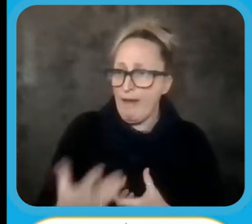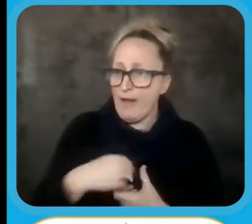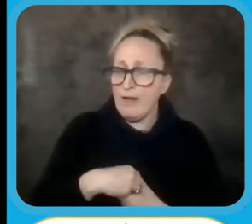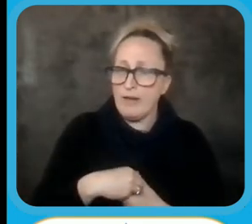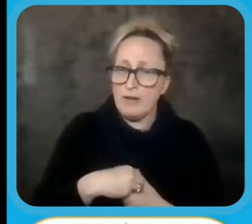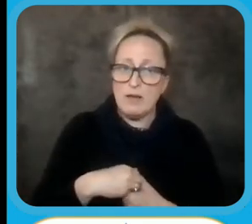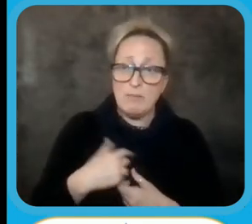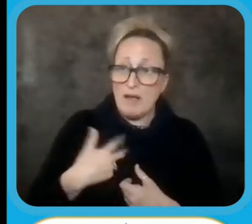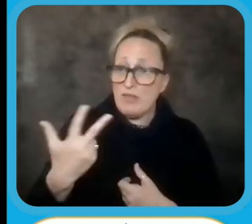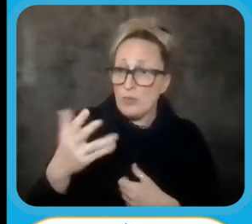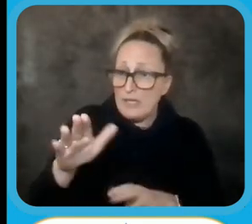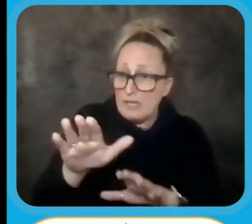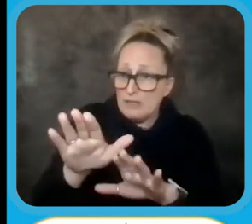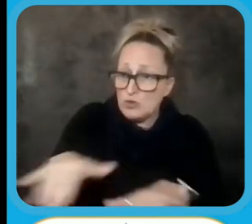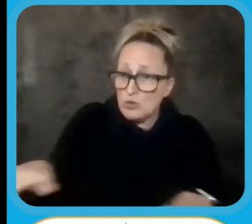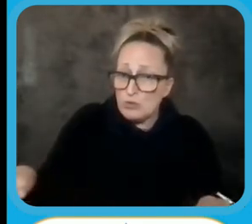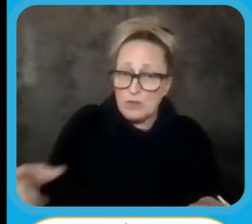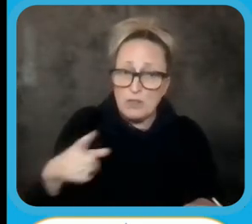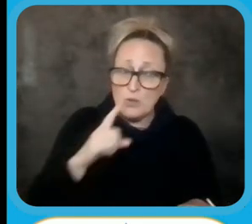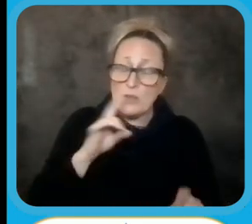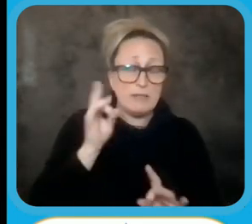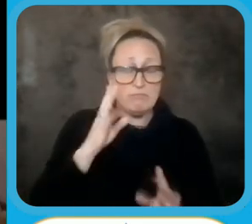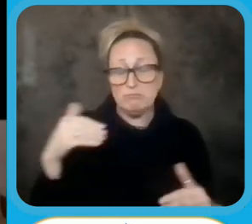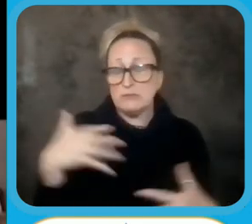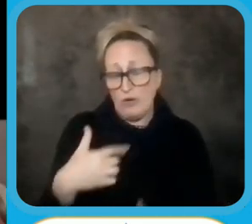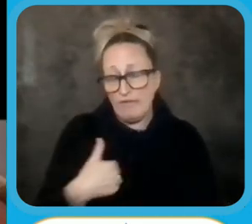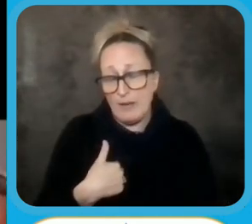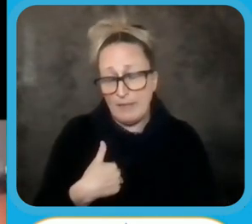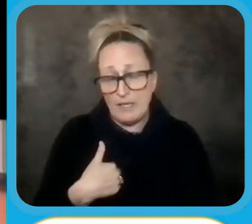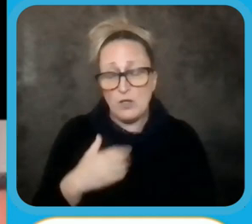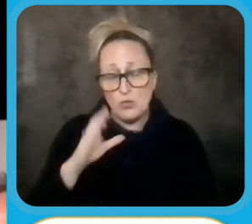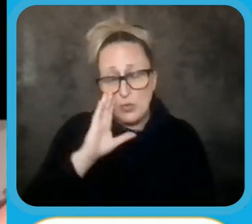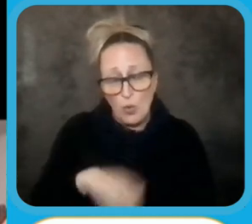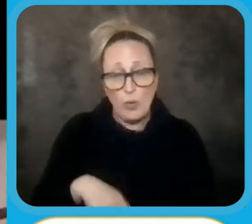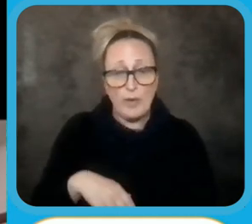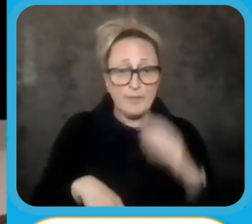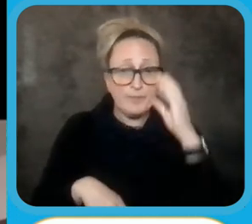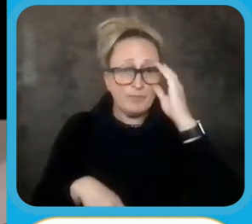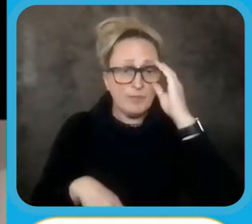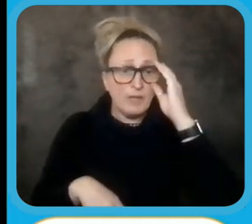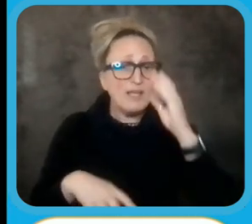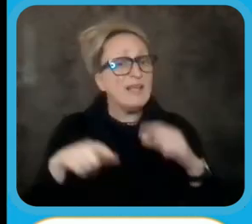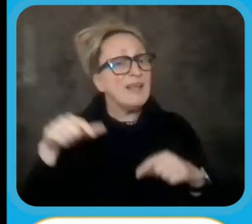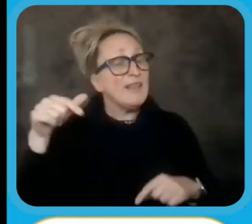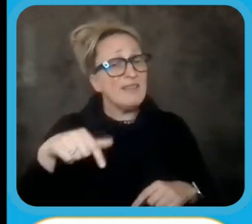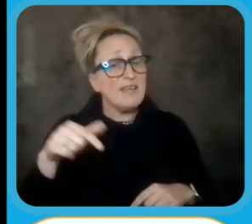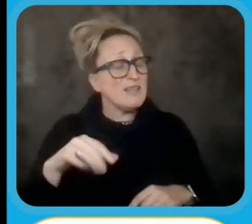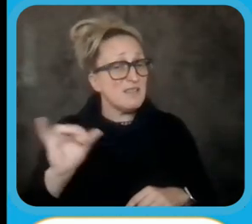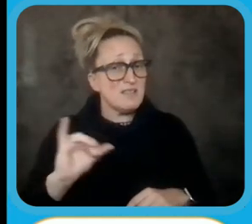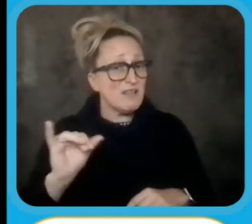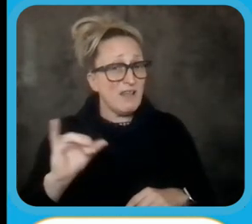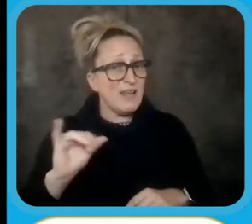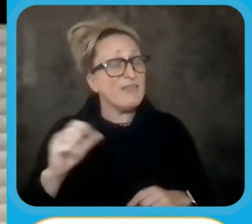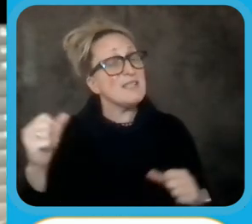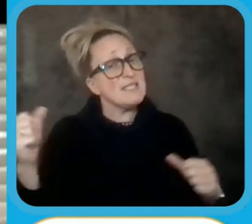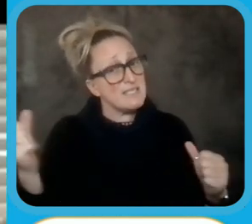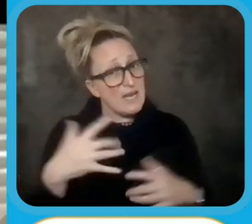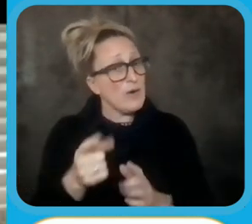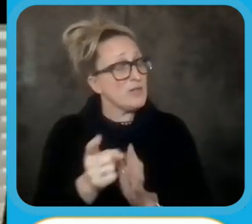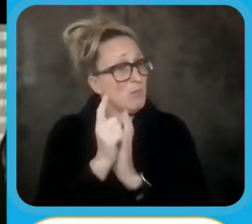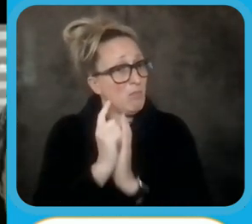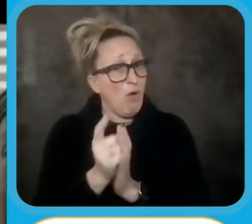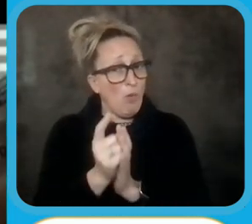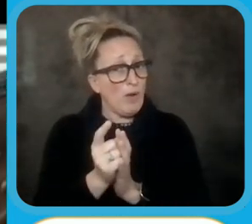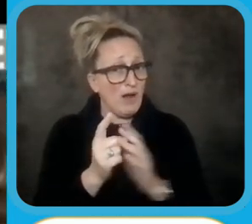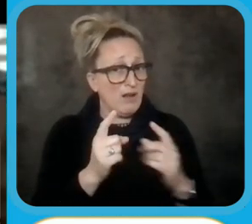little ones, it was terrifying. And knowing what I brought home from work. The scariest moment, therapist,